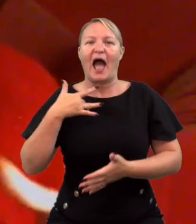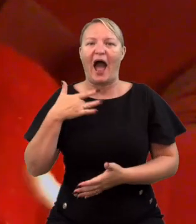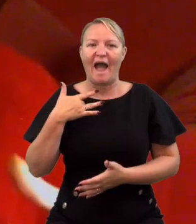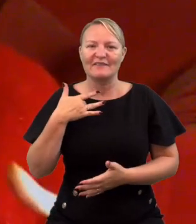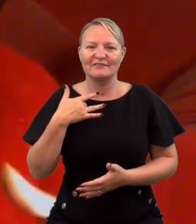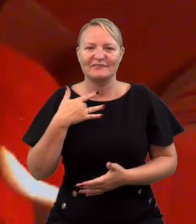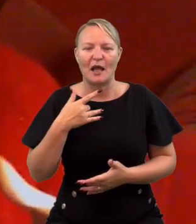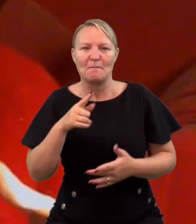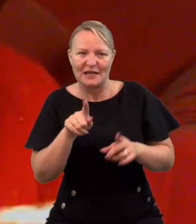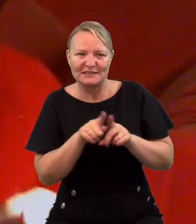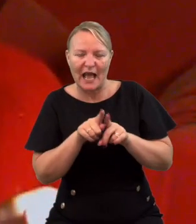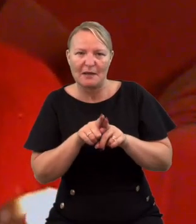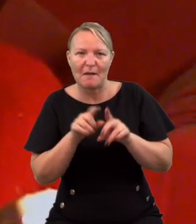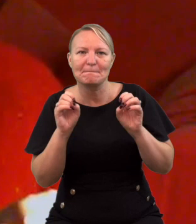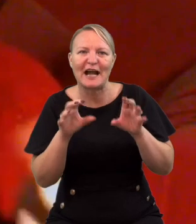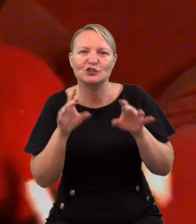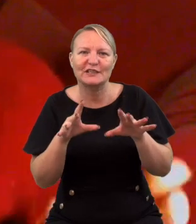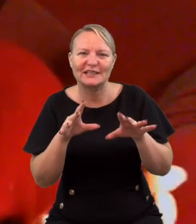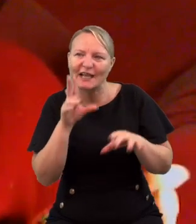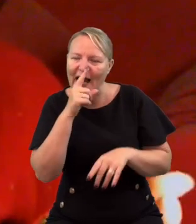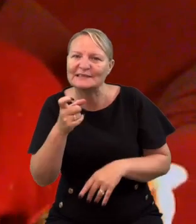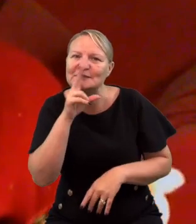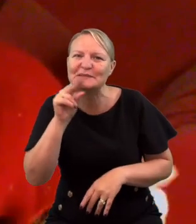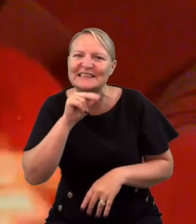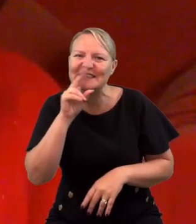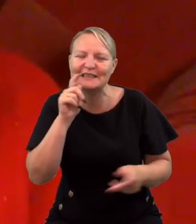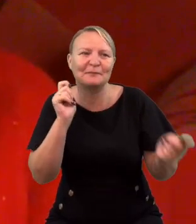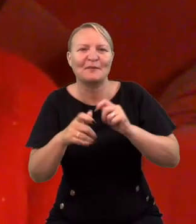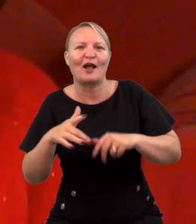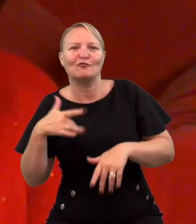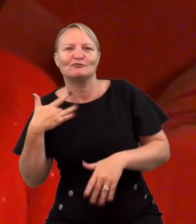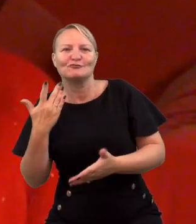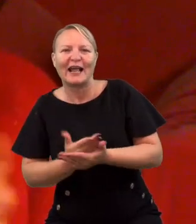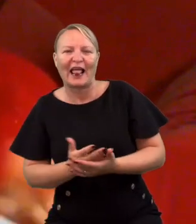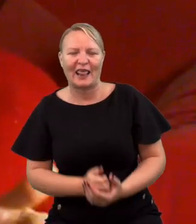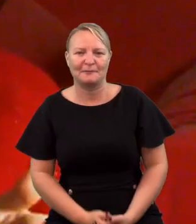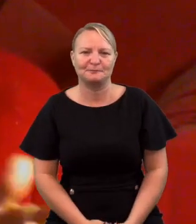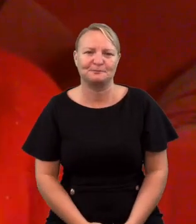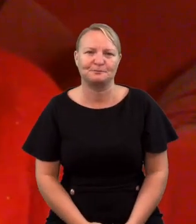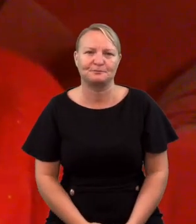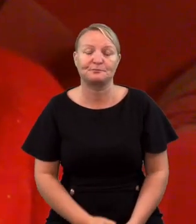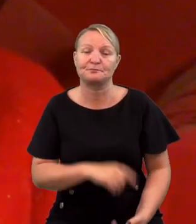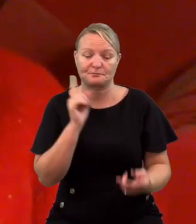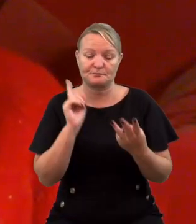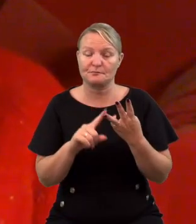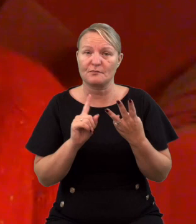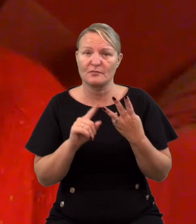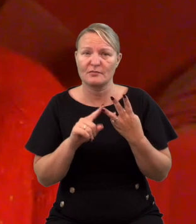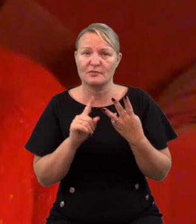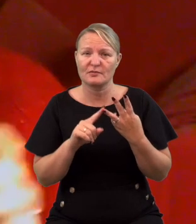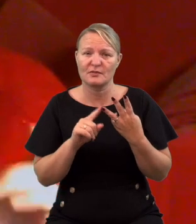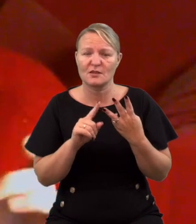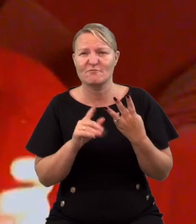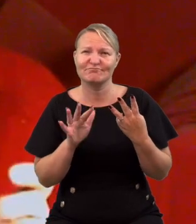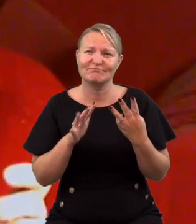to look like a real world rubber duck, but also have the magical ability to speak and be cheeky. And